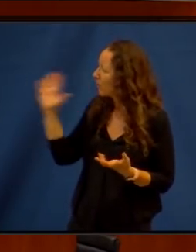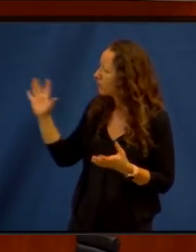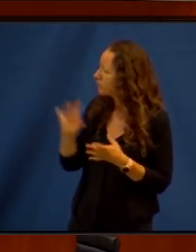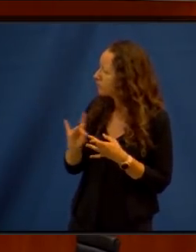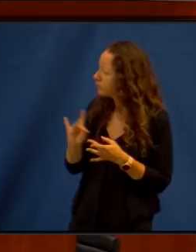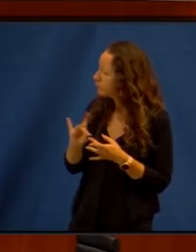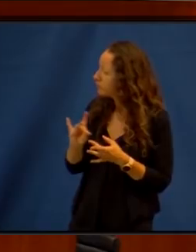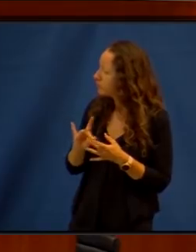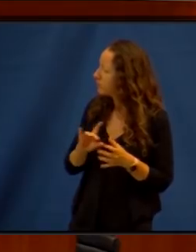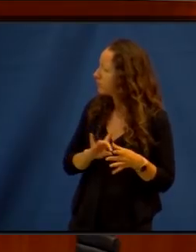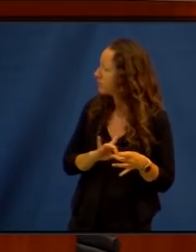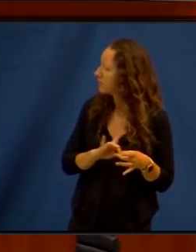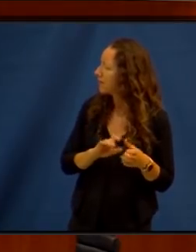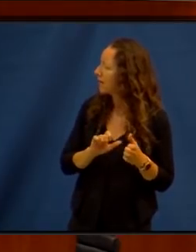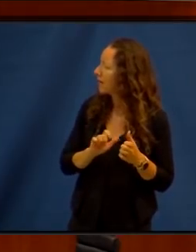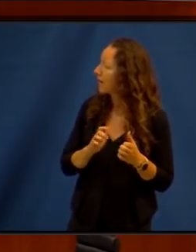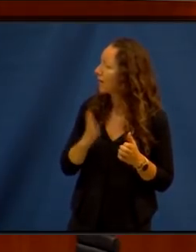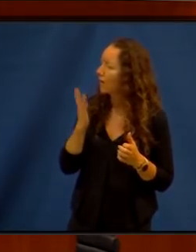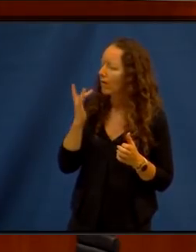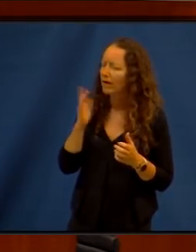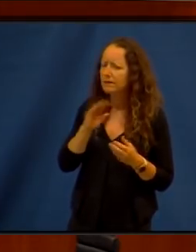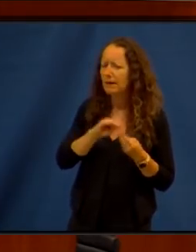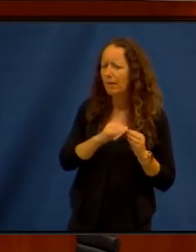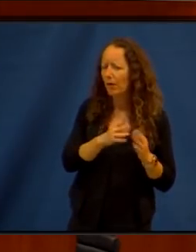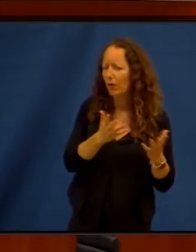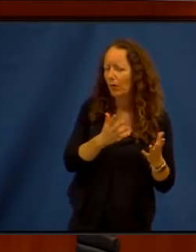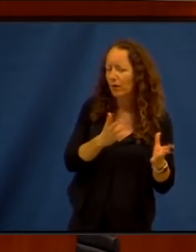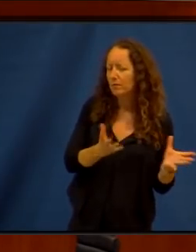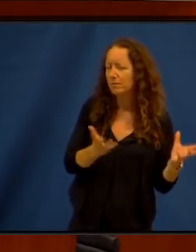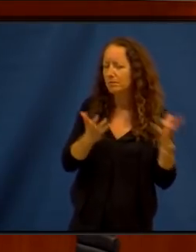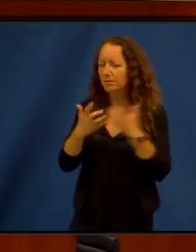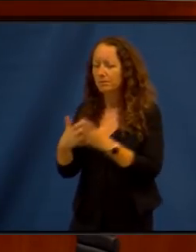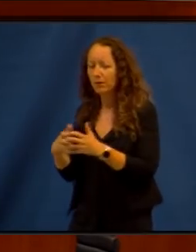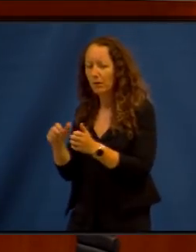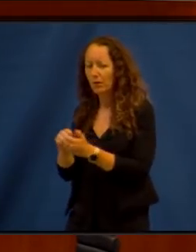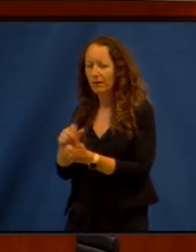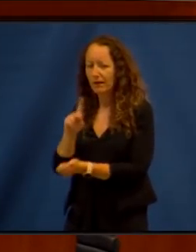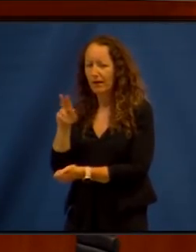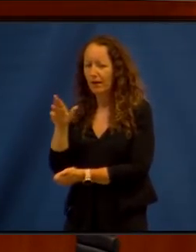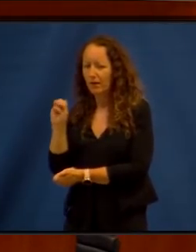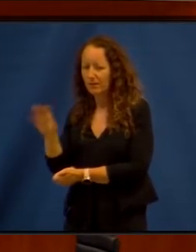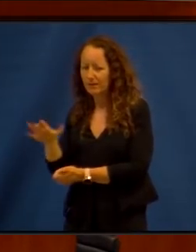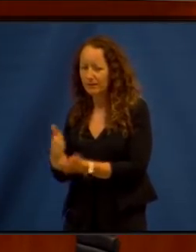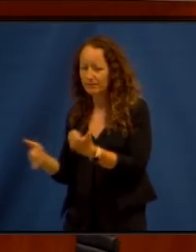what Mr. Turney has provided? Mr. Turney has indicated that KRMC